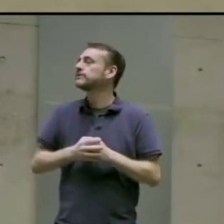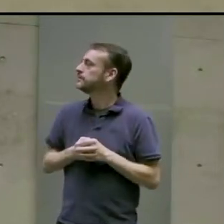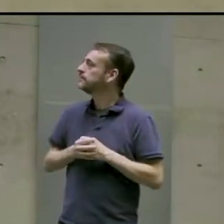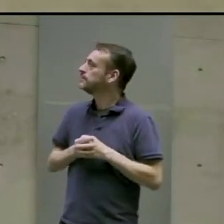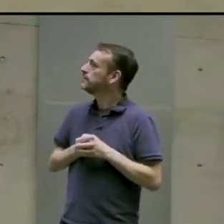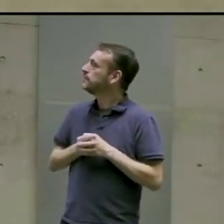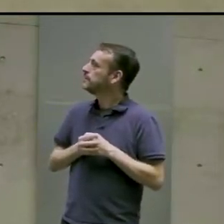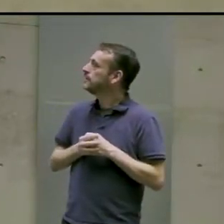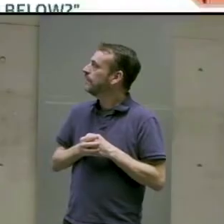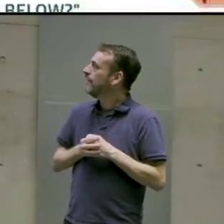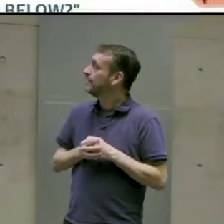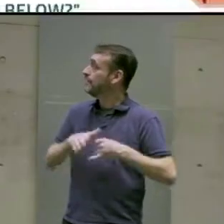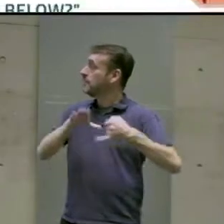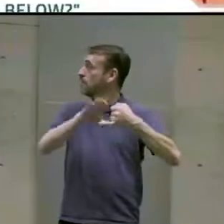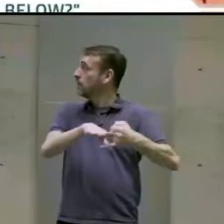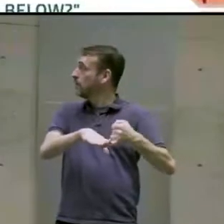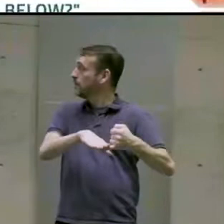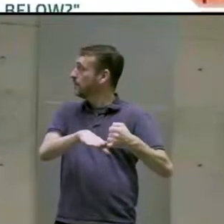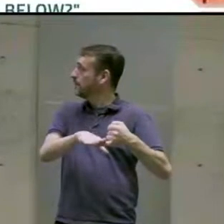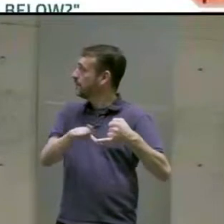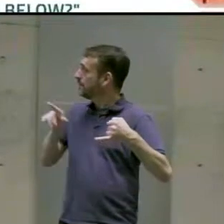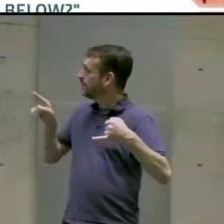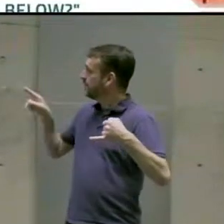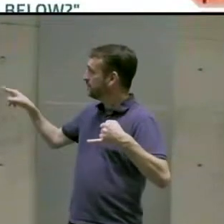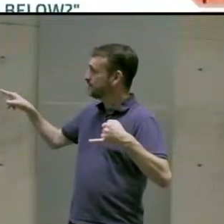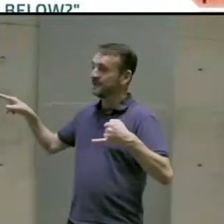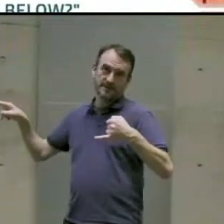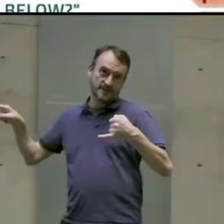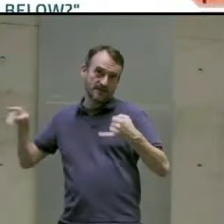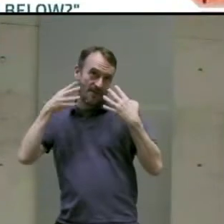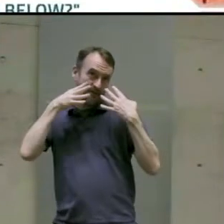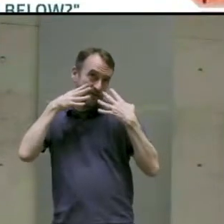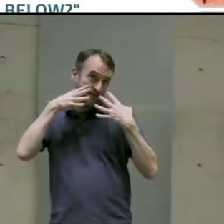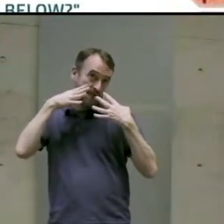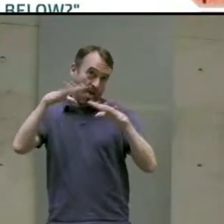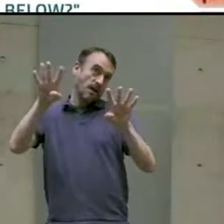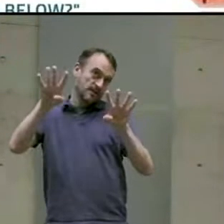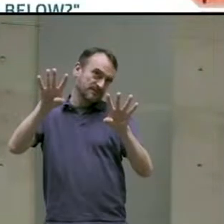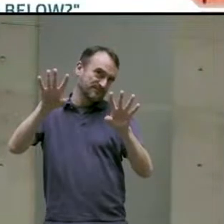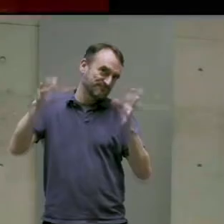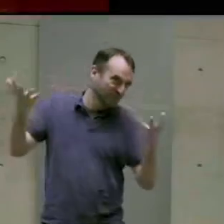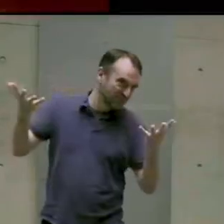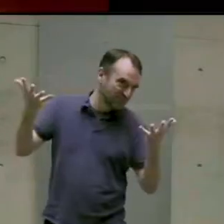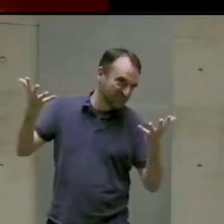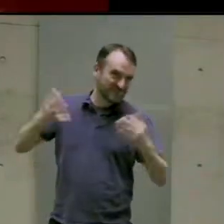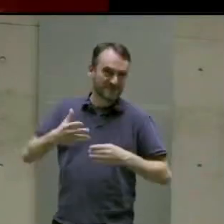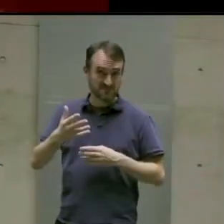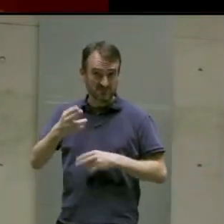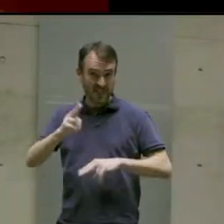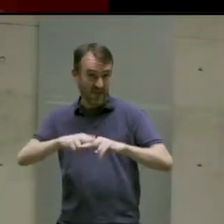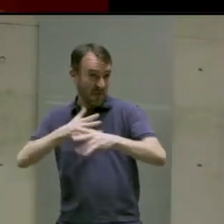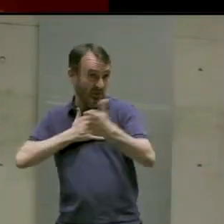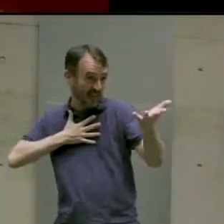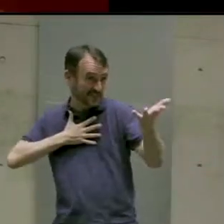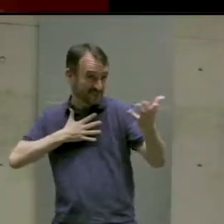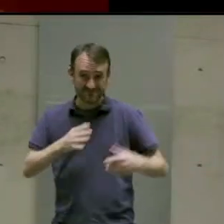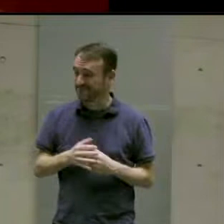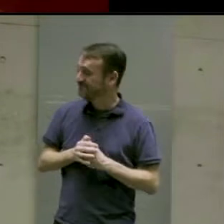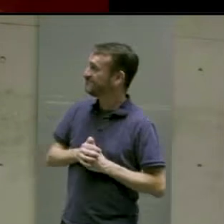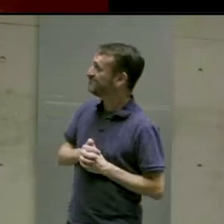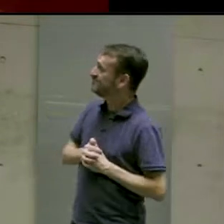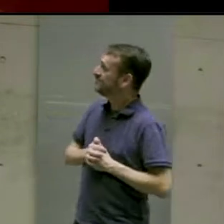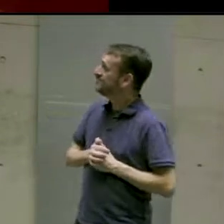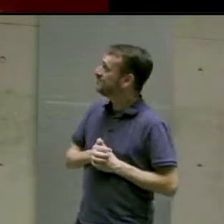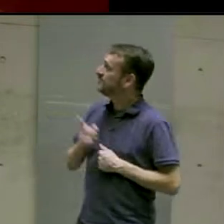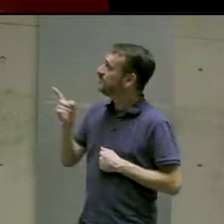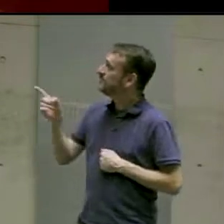Except for the bottom option, which is a flirt option, in case you like that. All right, here's another